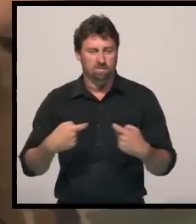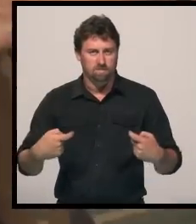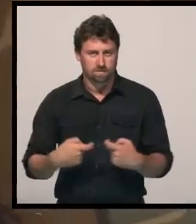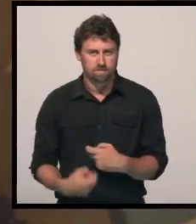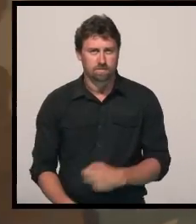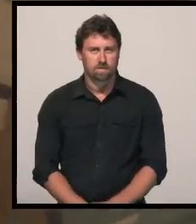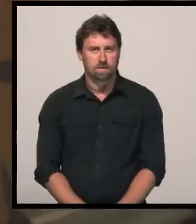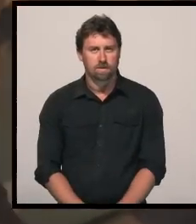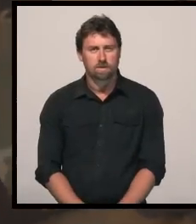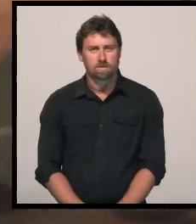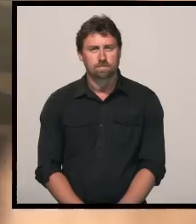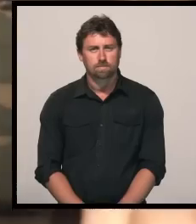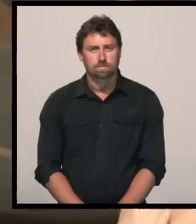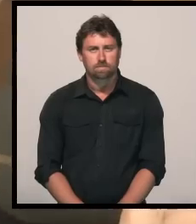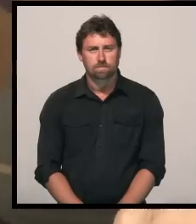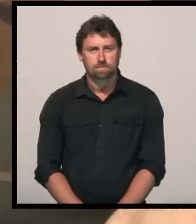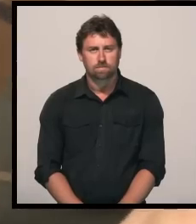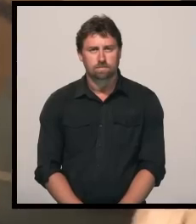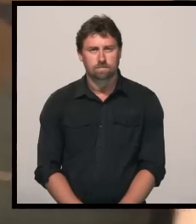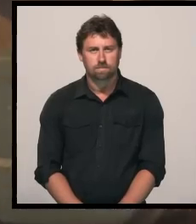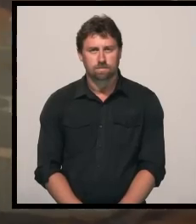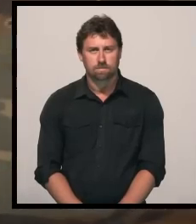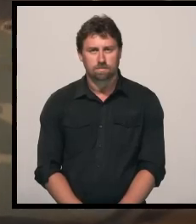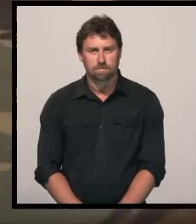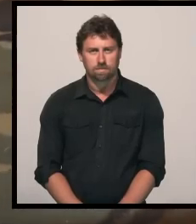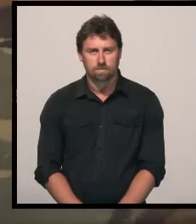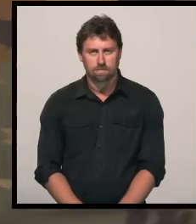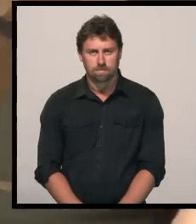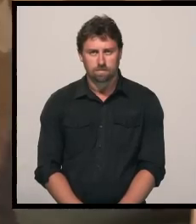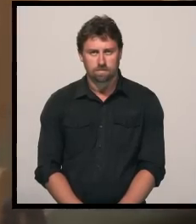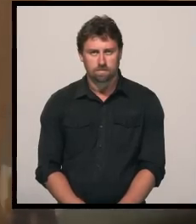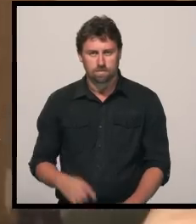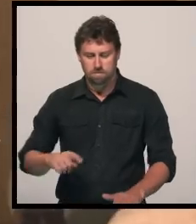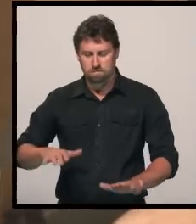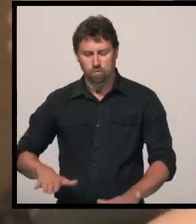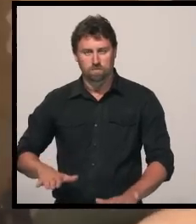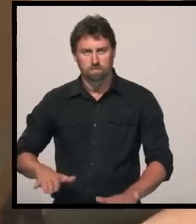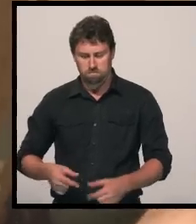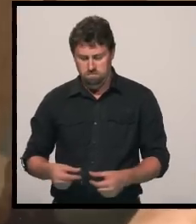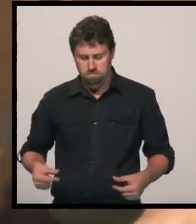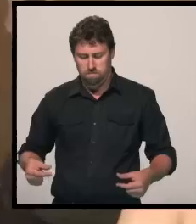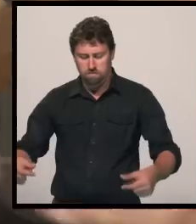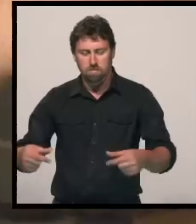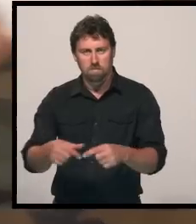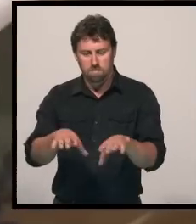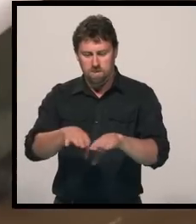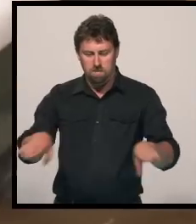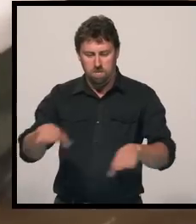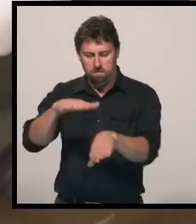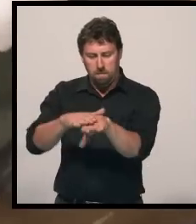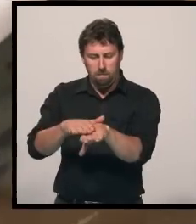Turn the flat pieces out, place it down so the band's sitting nicely on